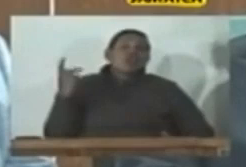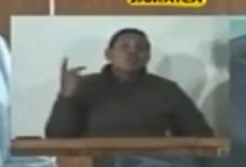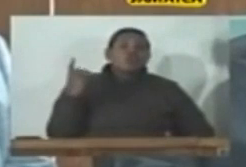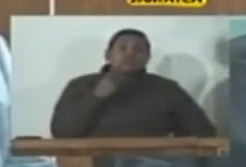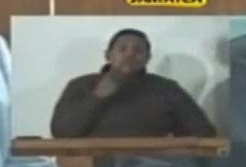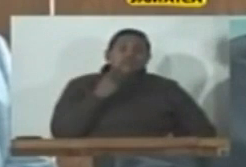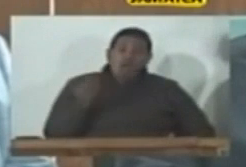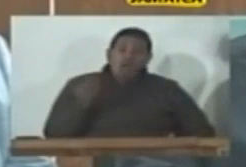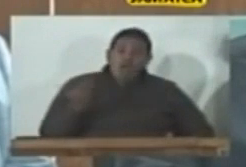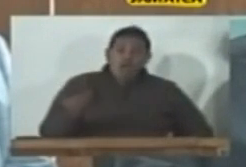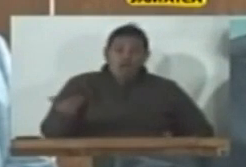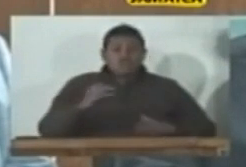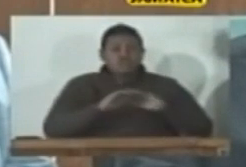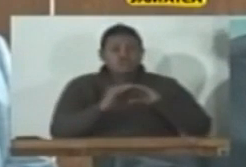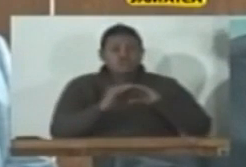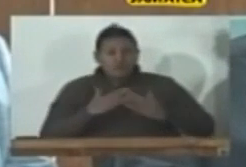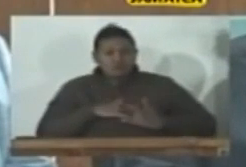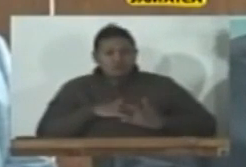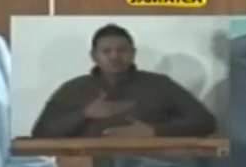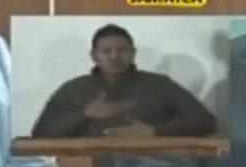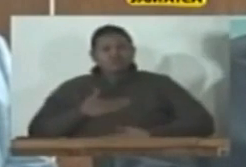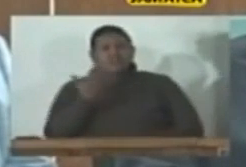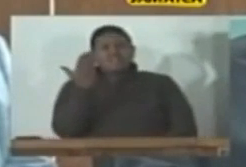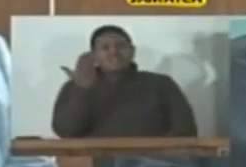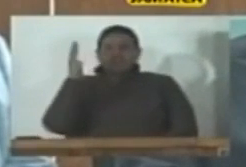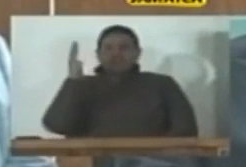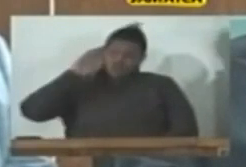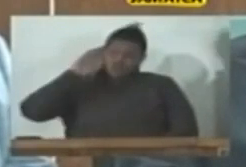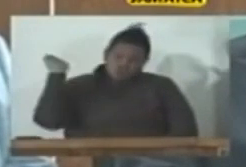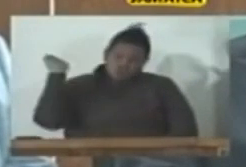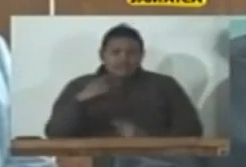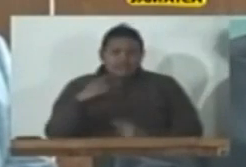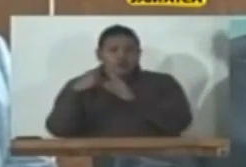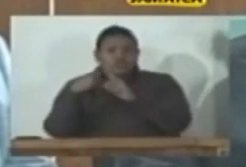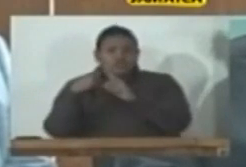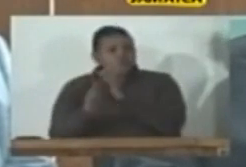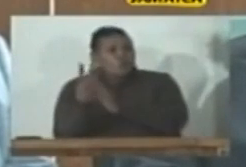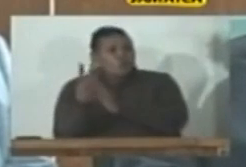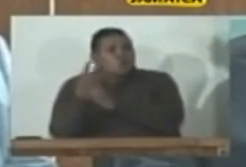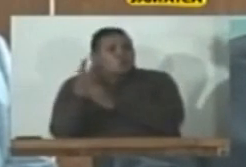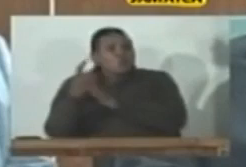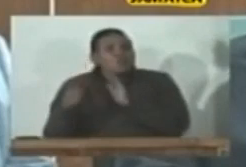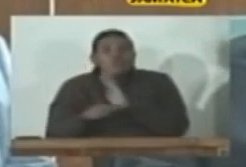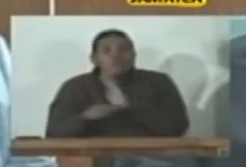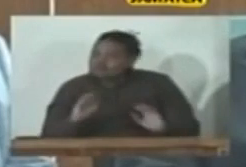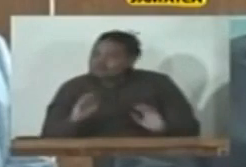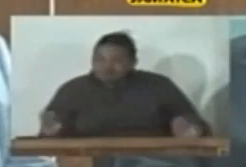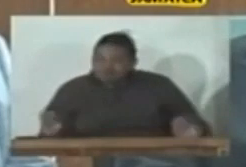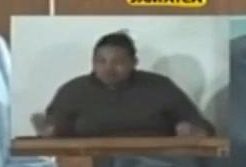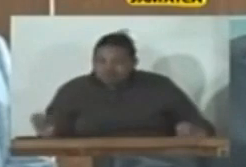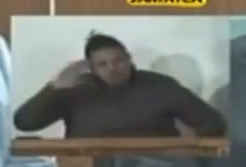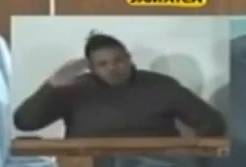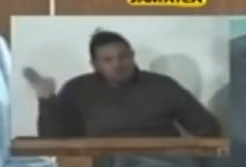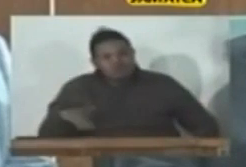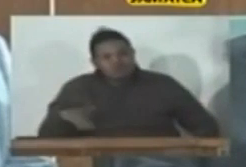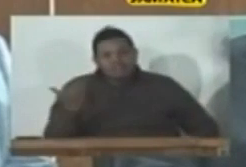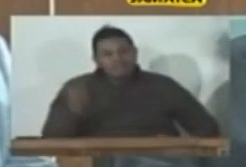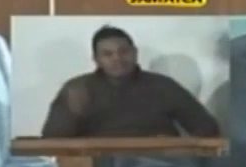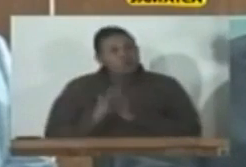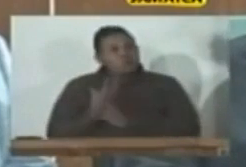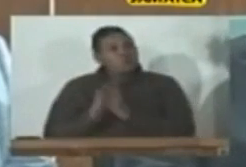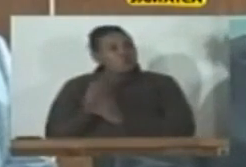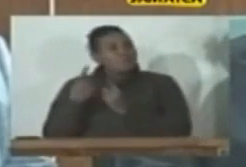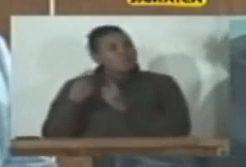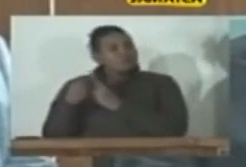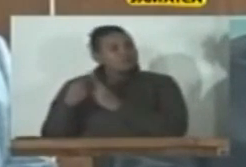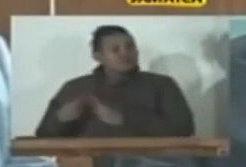growth. However, Mr. Chairman, Mr. Speaker, this interpretation of the official data seems questionable,